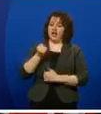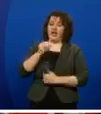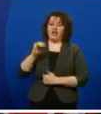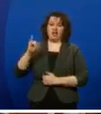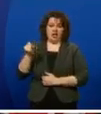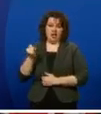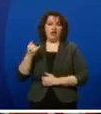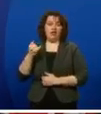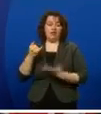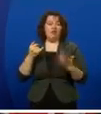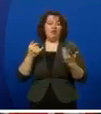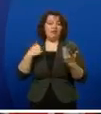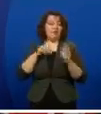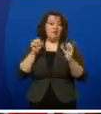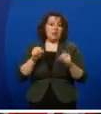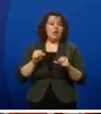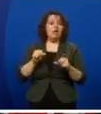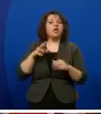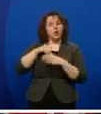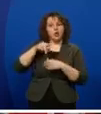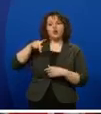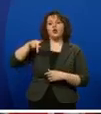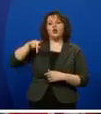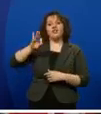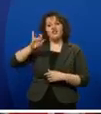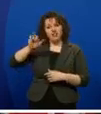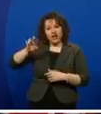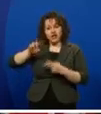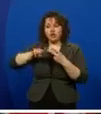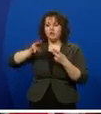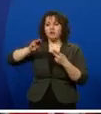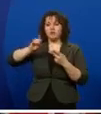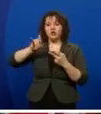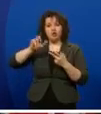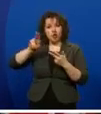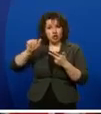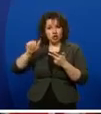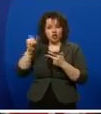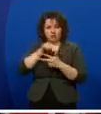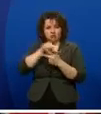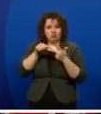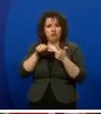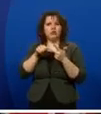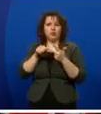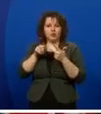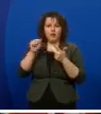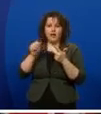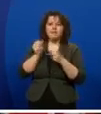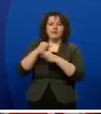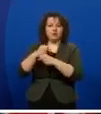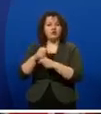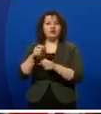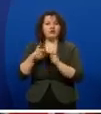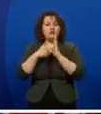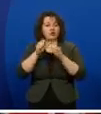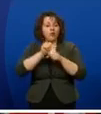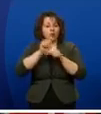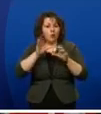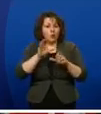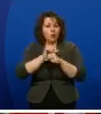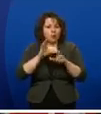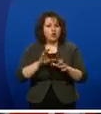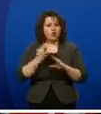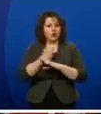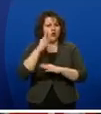be able, including some Pfizer and Moderna. So there are you asking about manufacturing and essential workforce and really utilizing it for